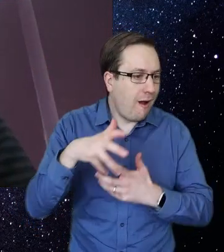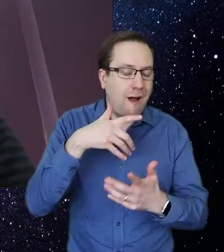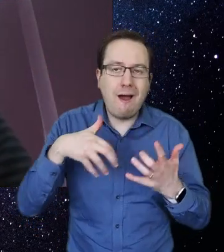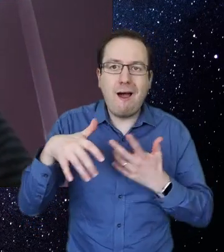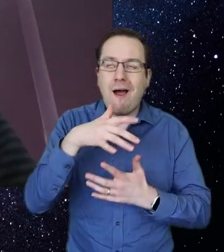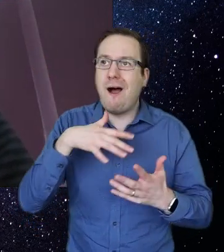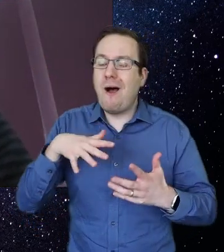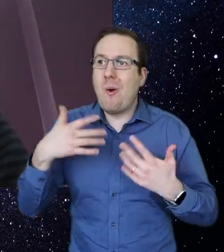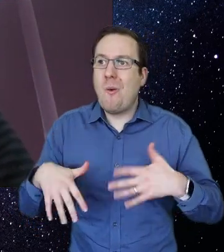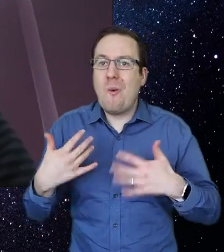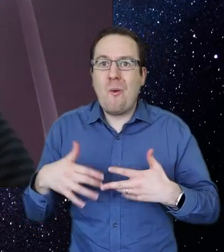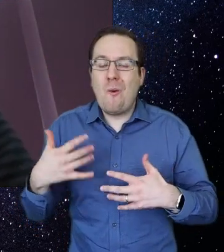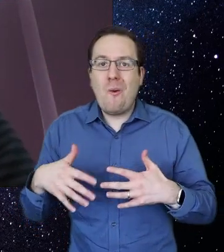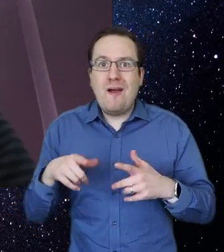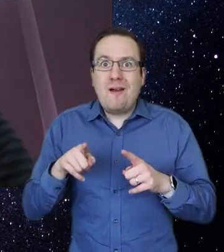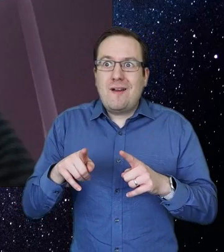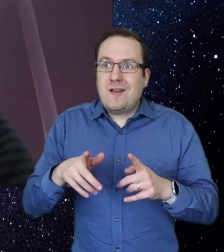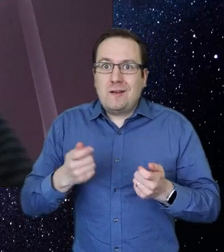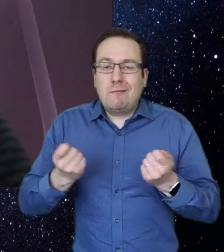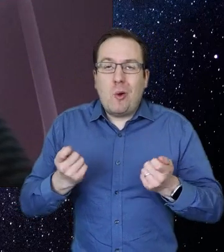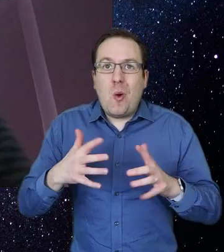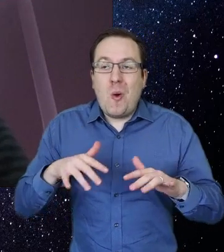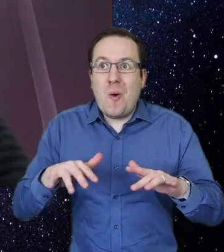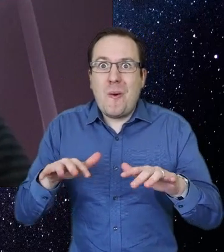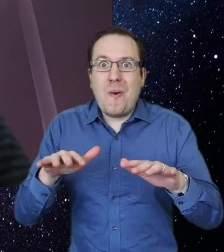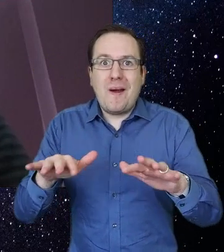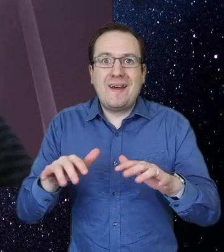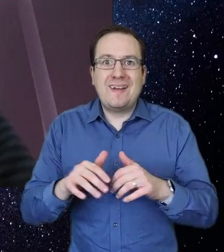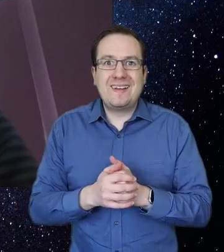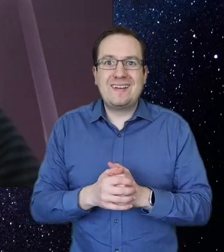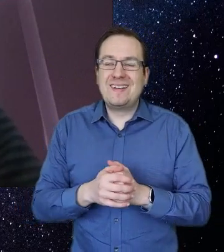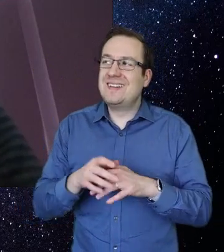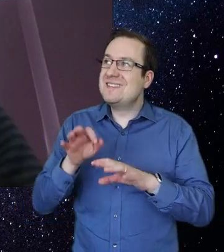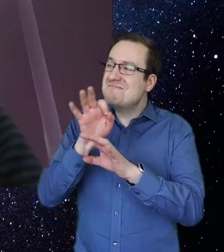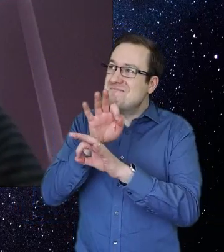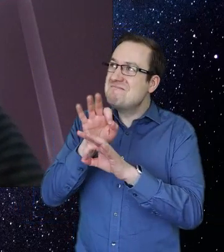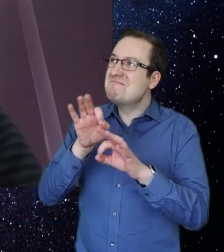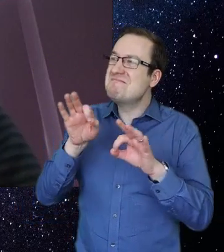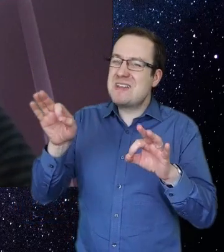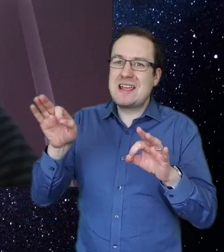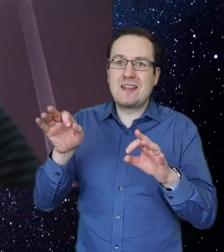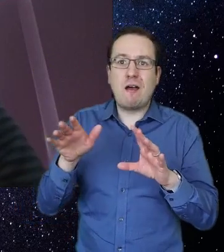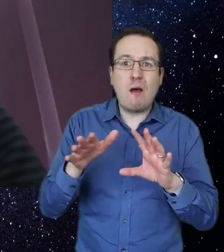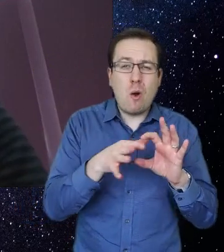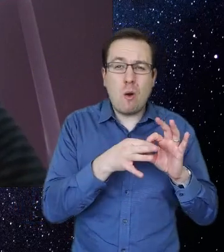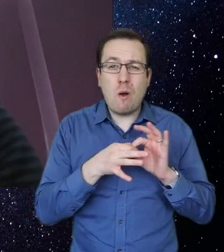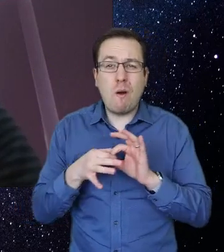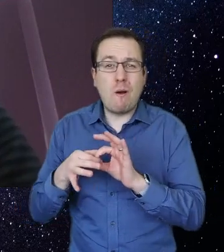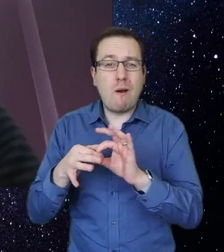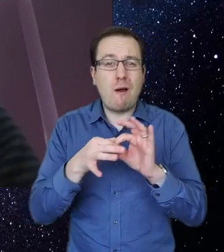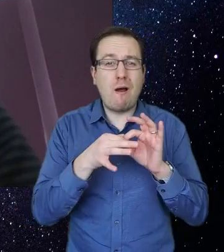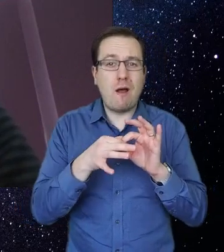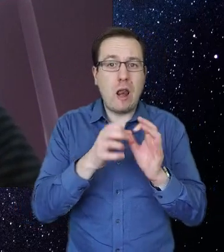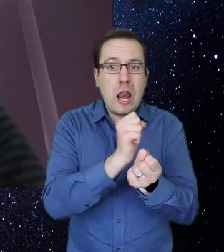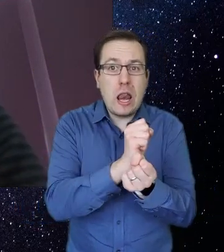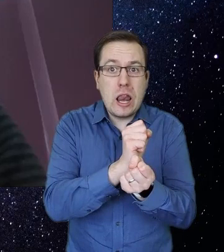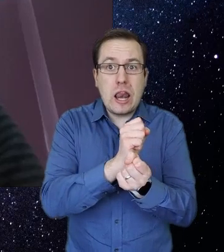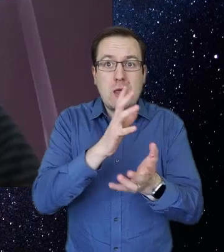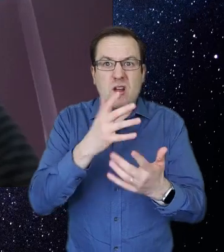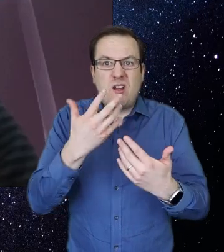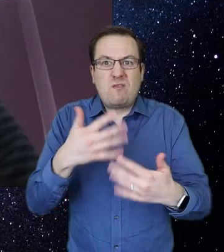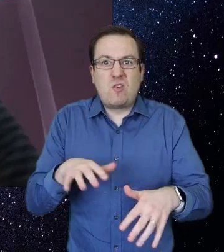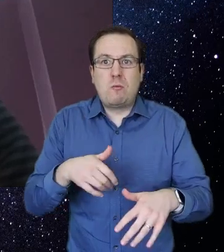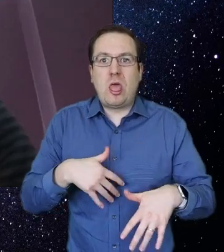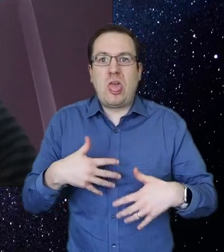chaotic, wild and unruly. The peace of God with us is collective, liberating us